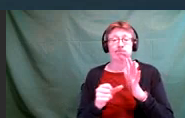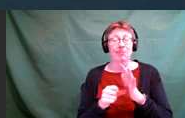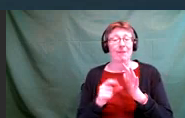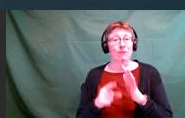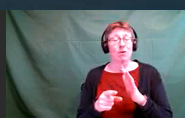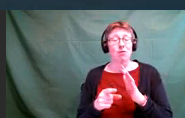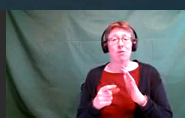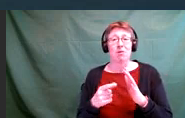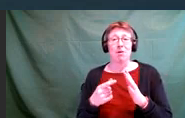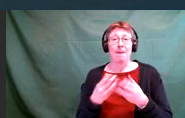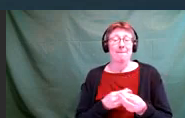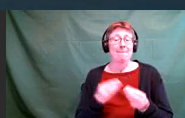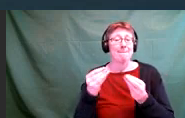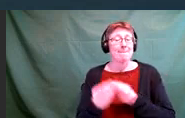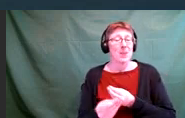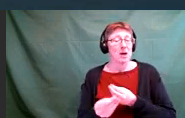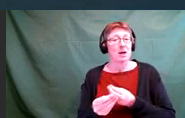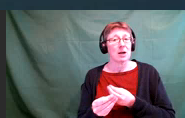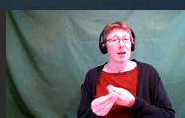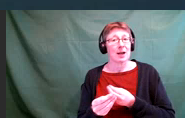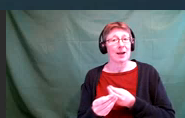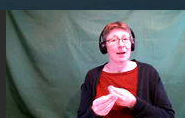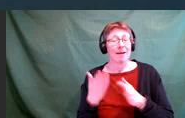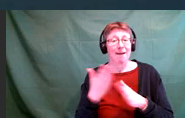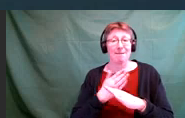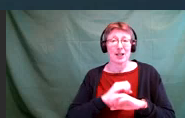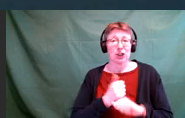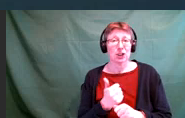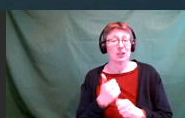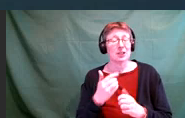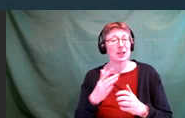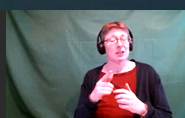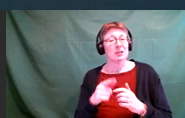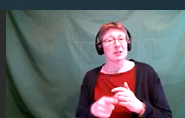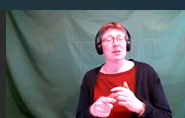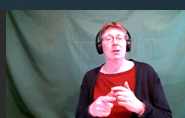including the behavioral aspects, so the